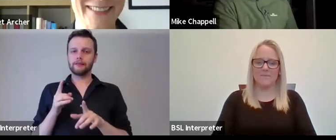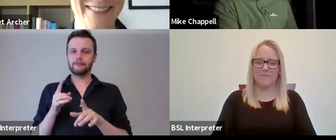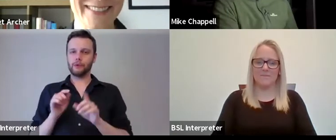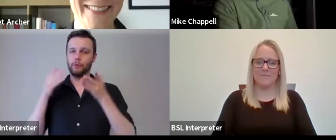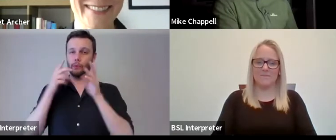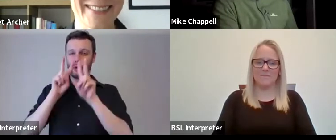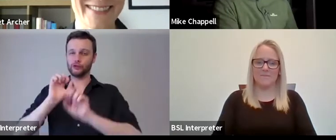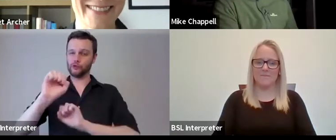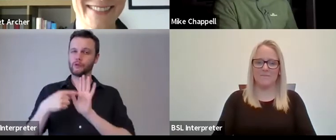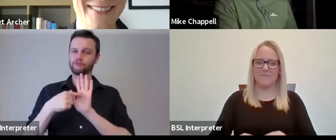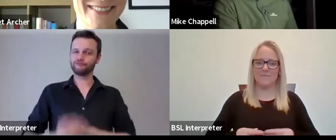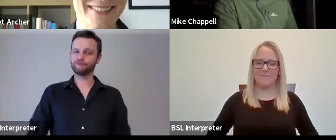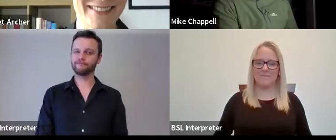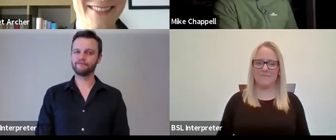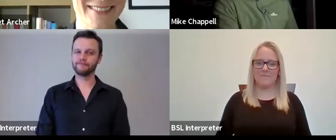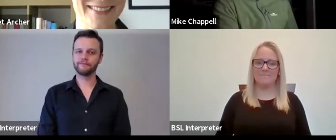excerpt.